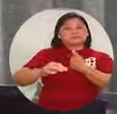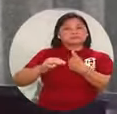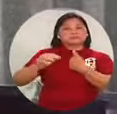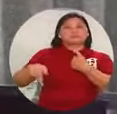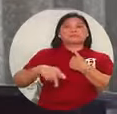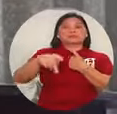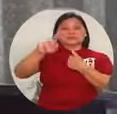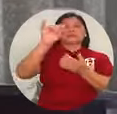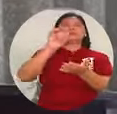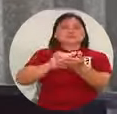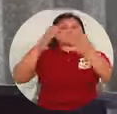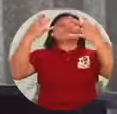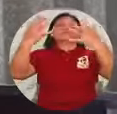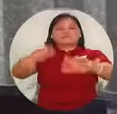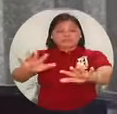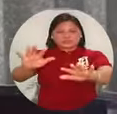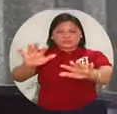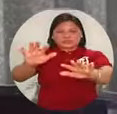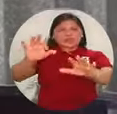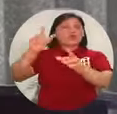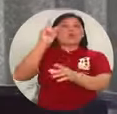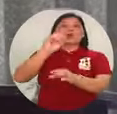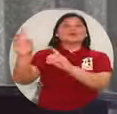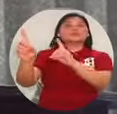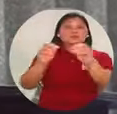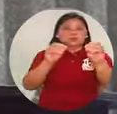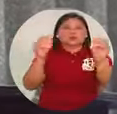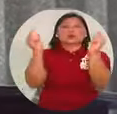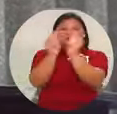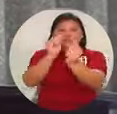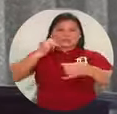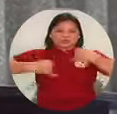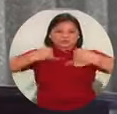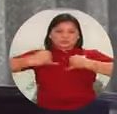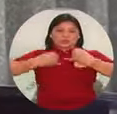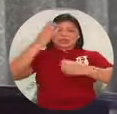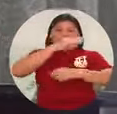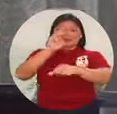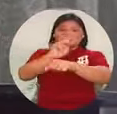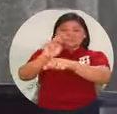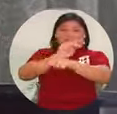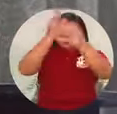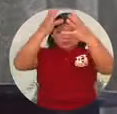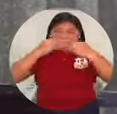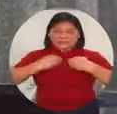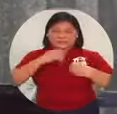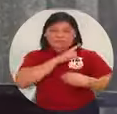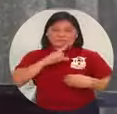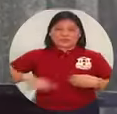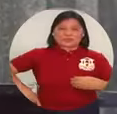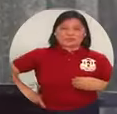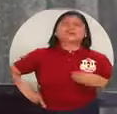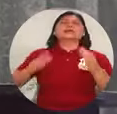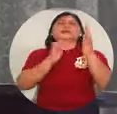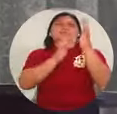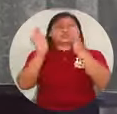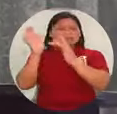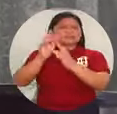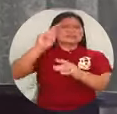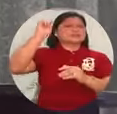so that I might finish my course with joy and the ministry which I have received of the Lord Jesus